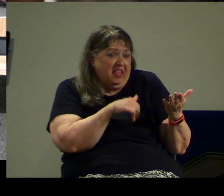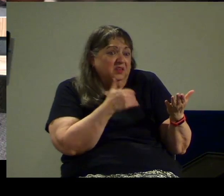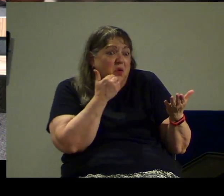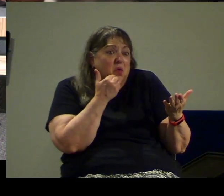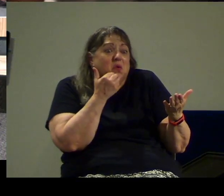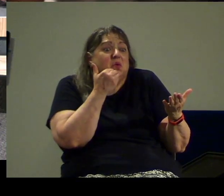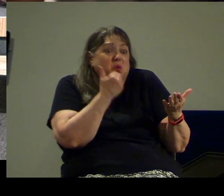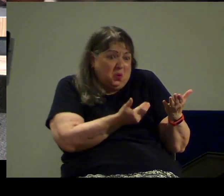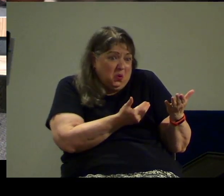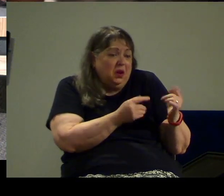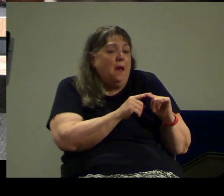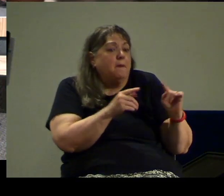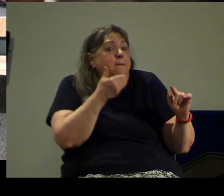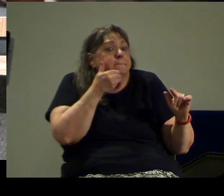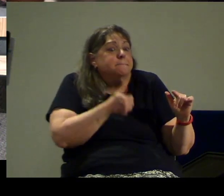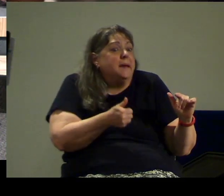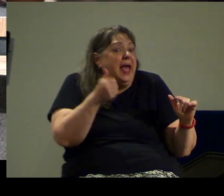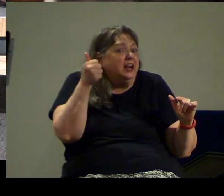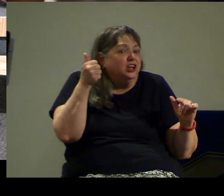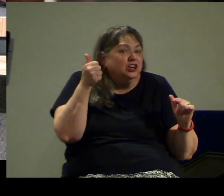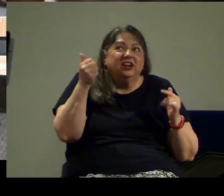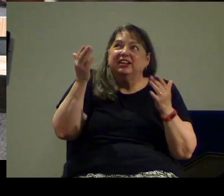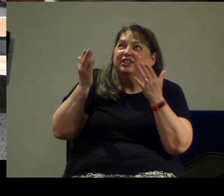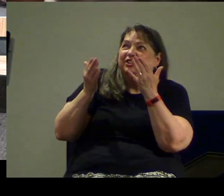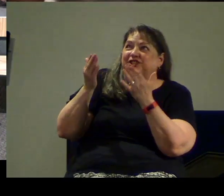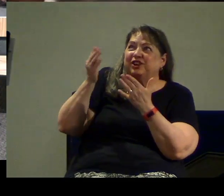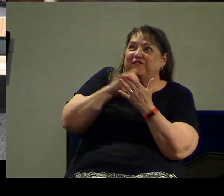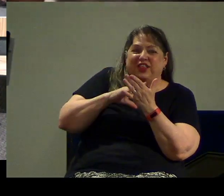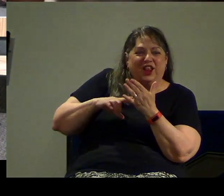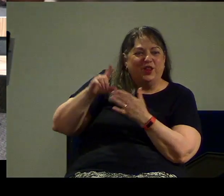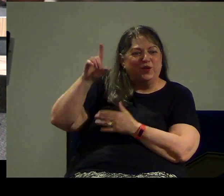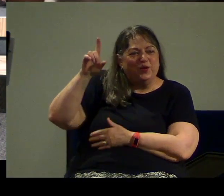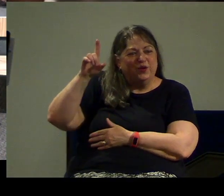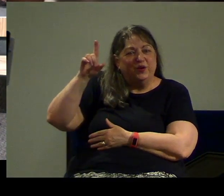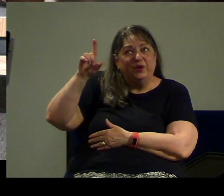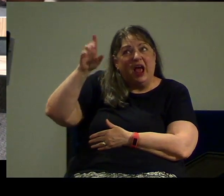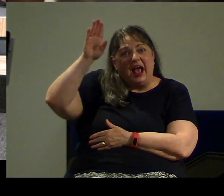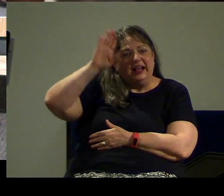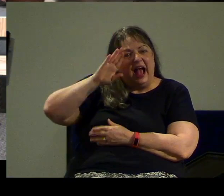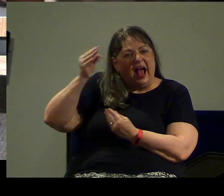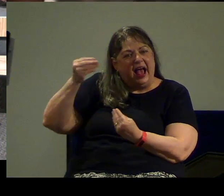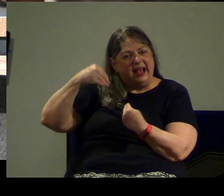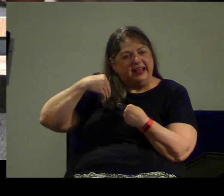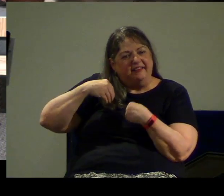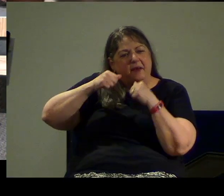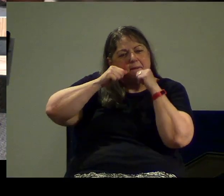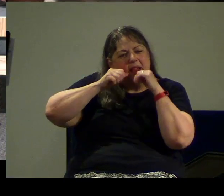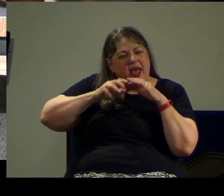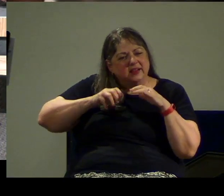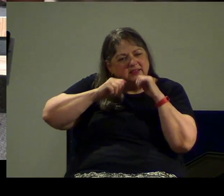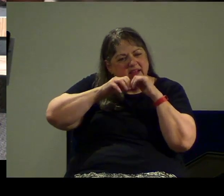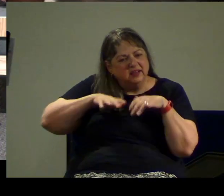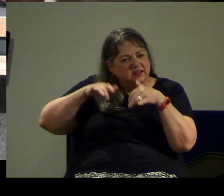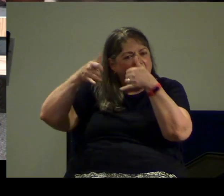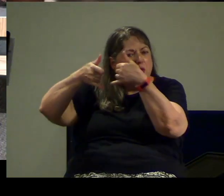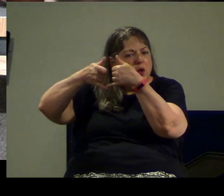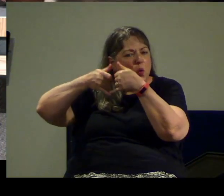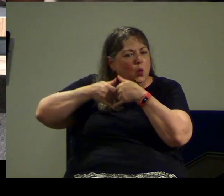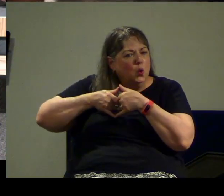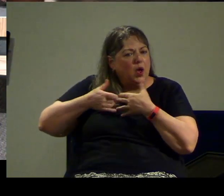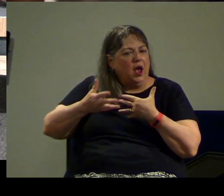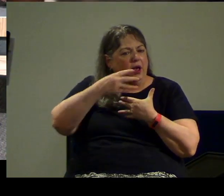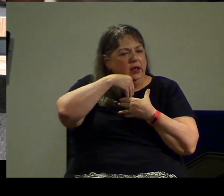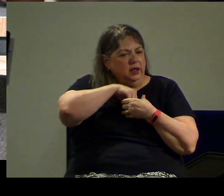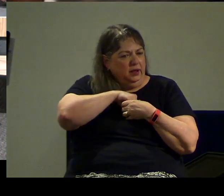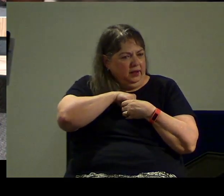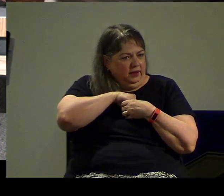we serve the Lord, God pours out blessings and rewards into our lives